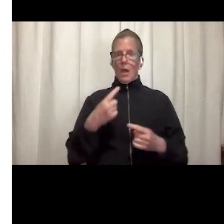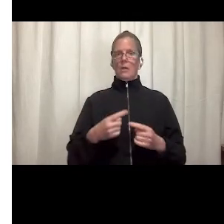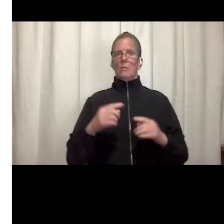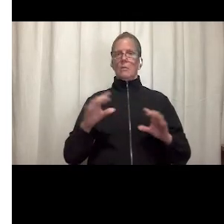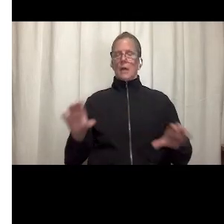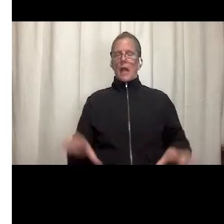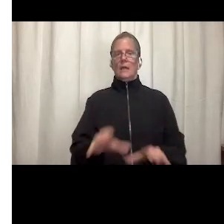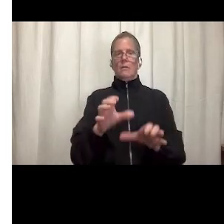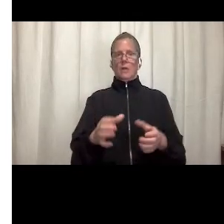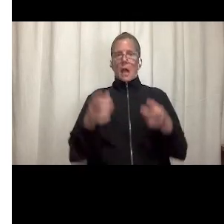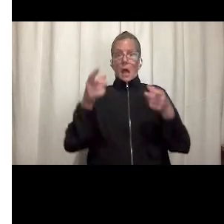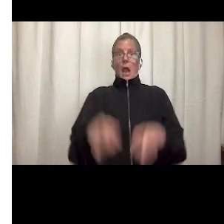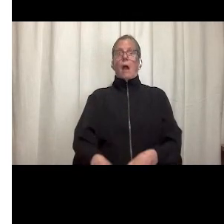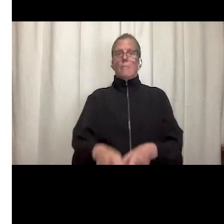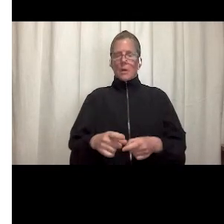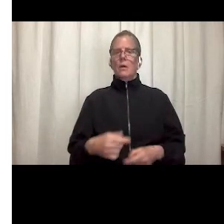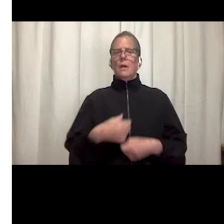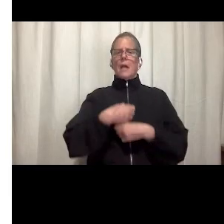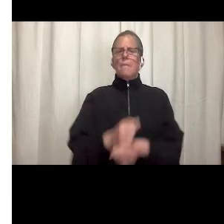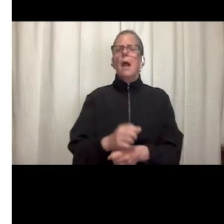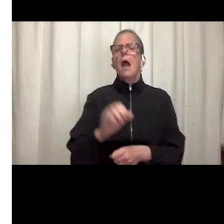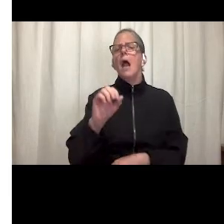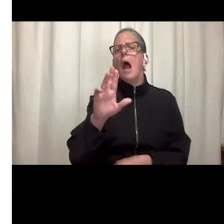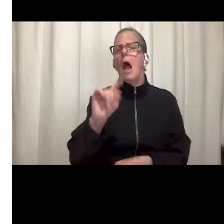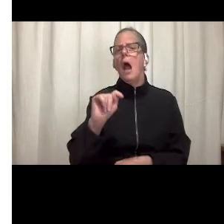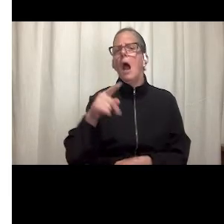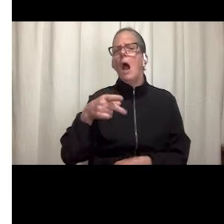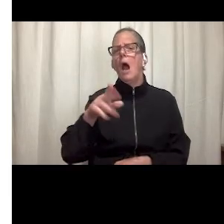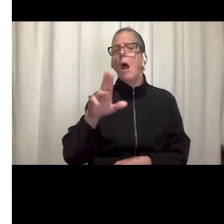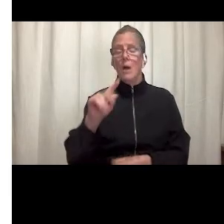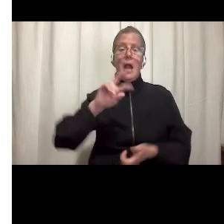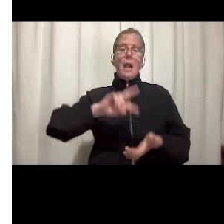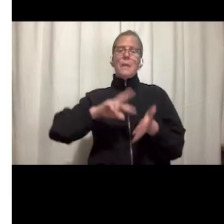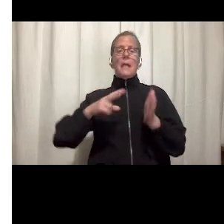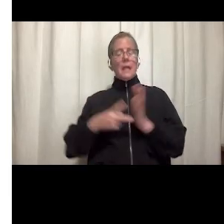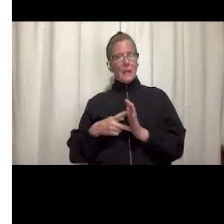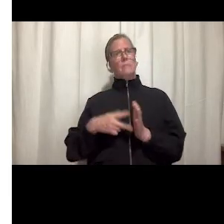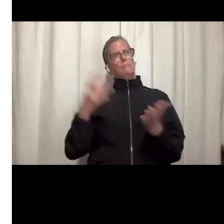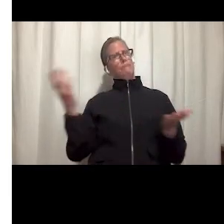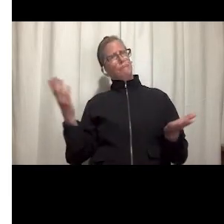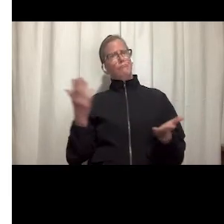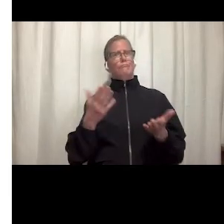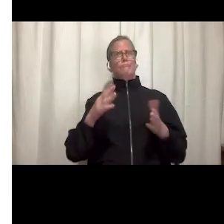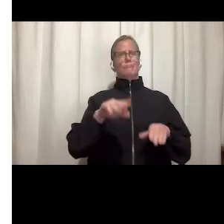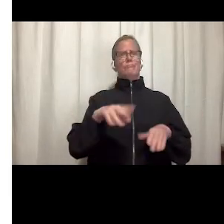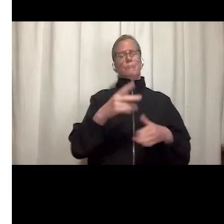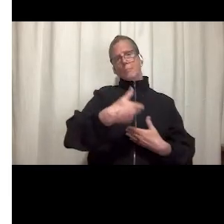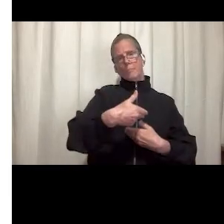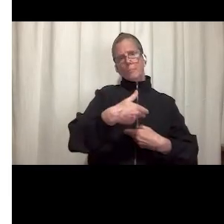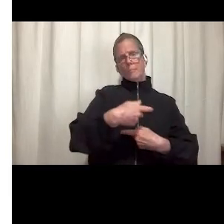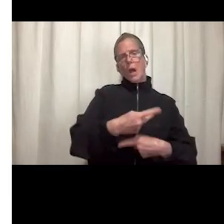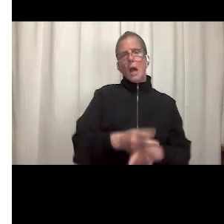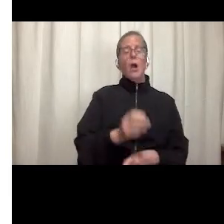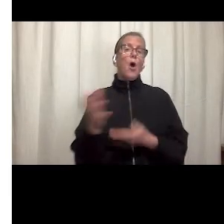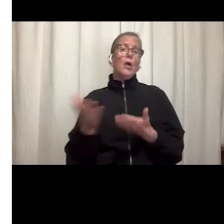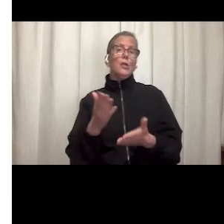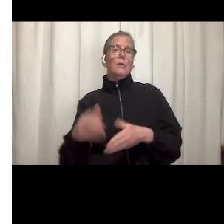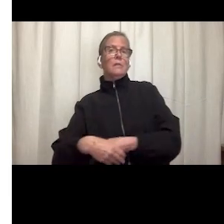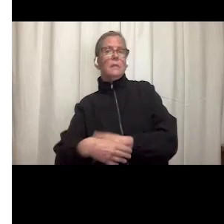produce outputs, the direct products or services delivered, like the number of people trained or workshops